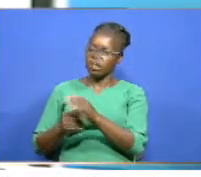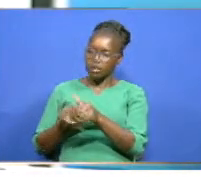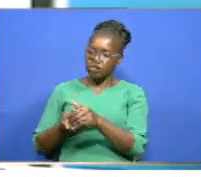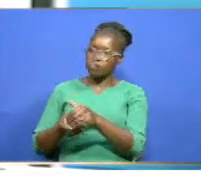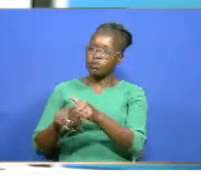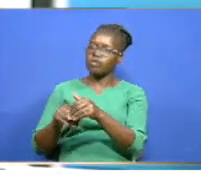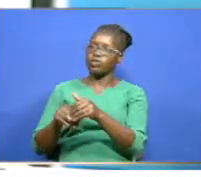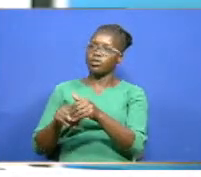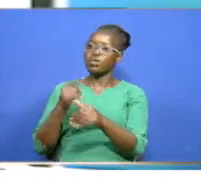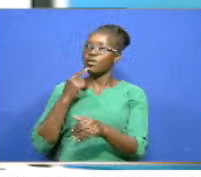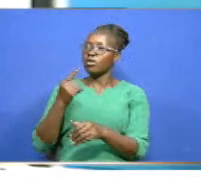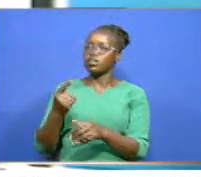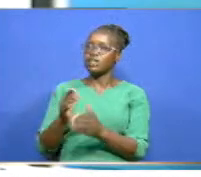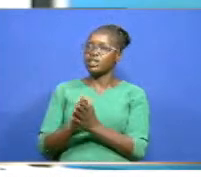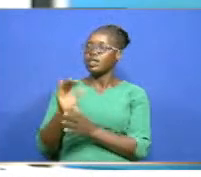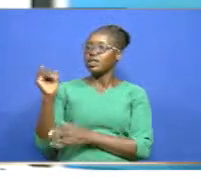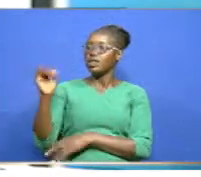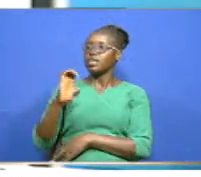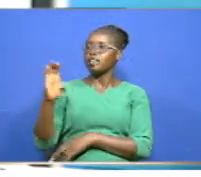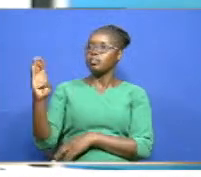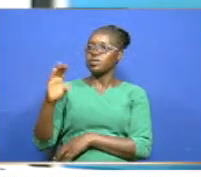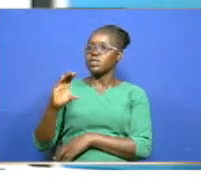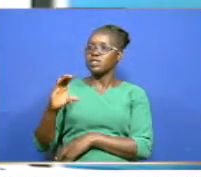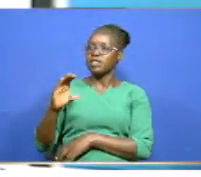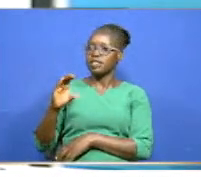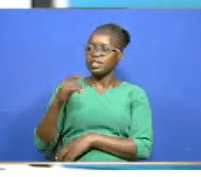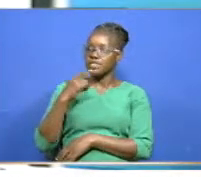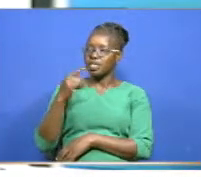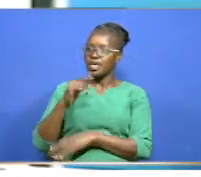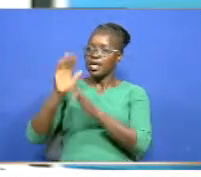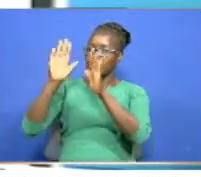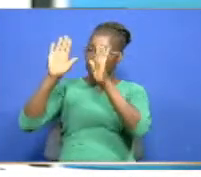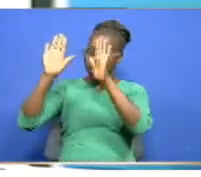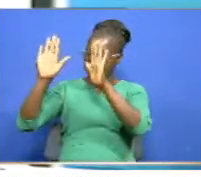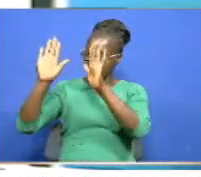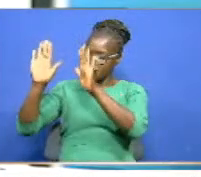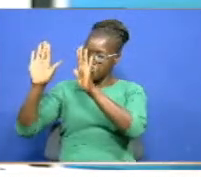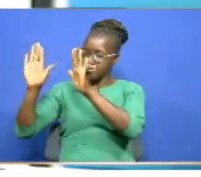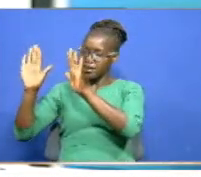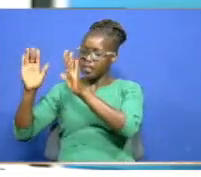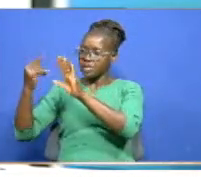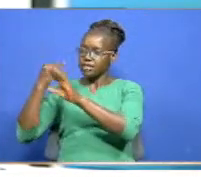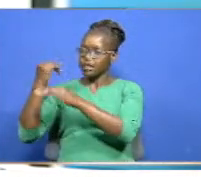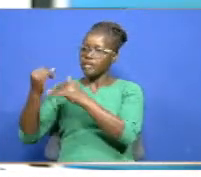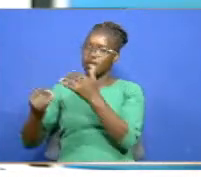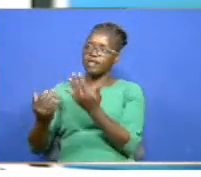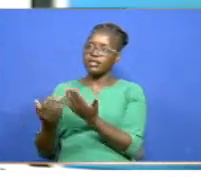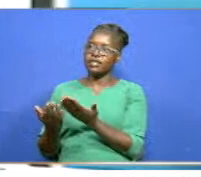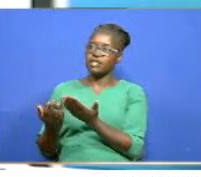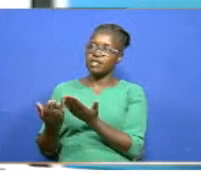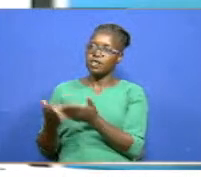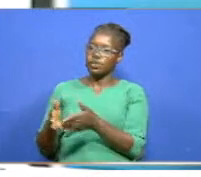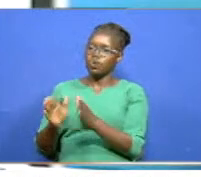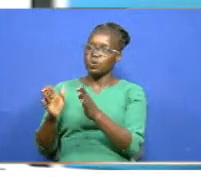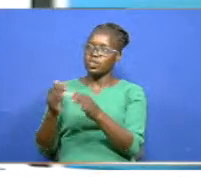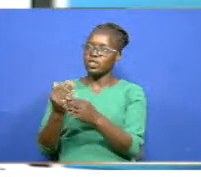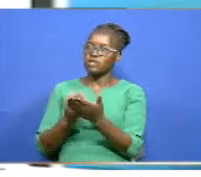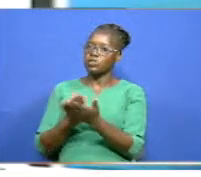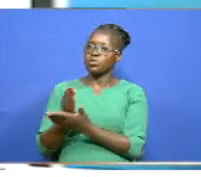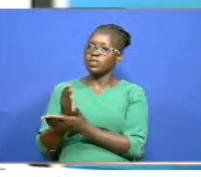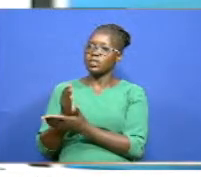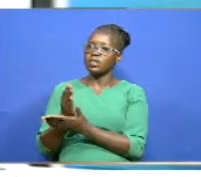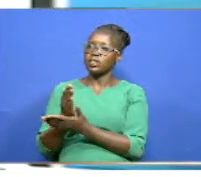IBC said that, you know, they have said that the campaigns are ending yesterday, what was the mechanism of ensuring